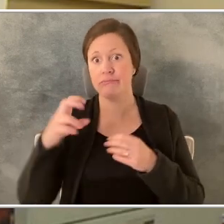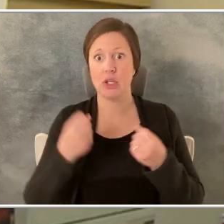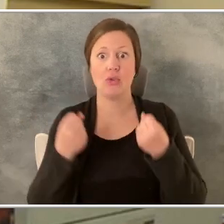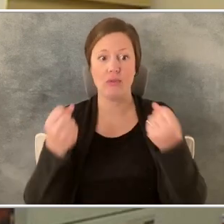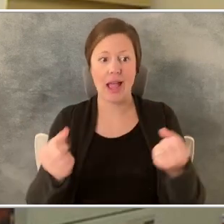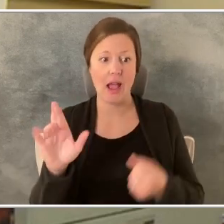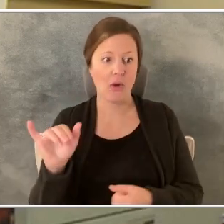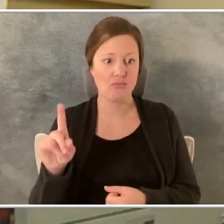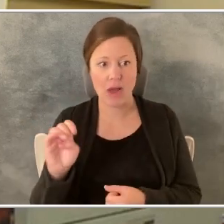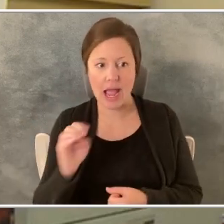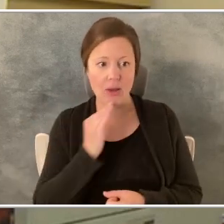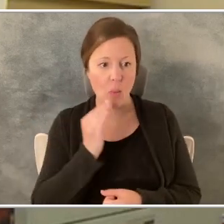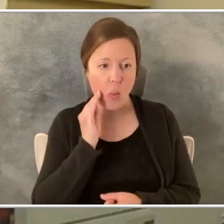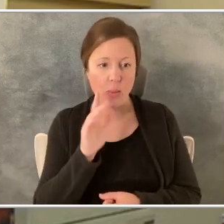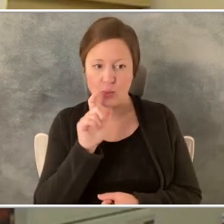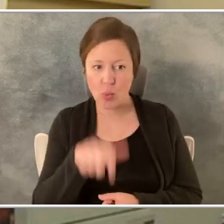hospital.